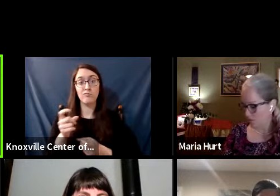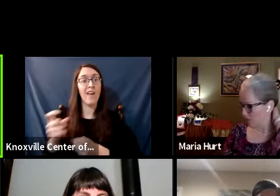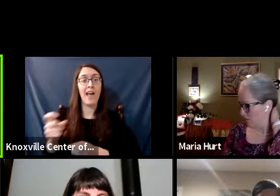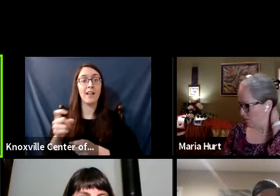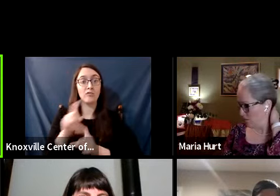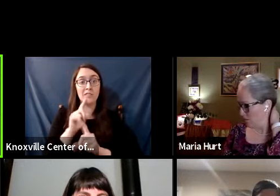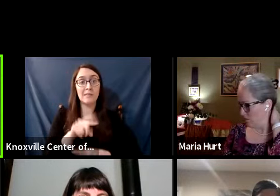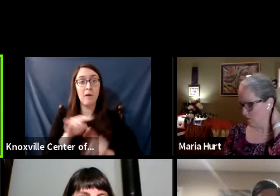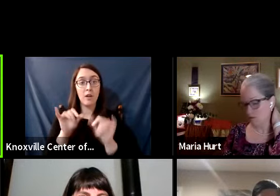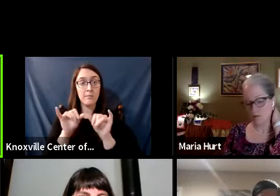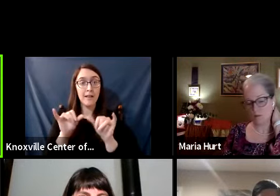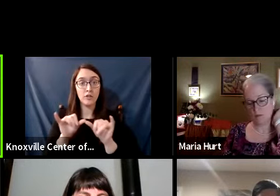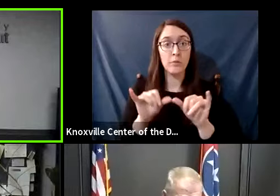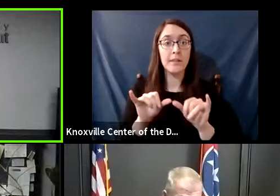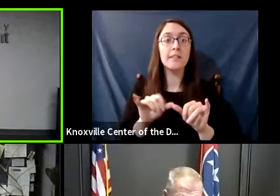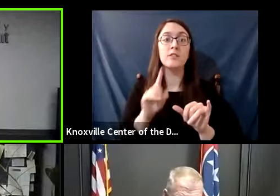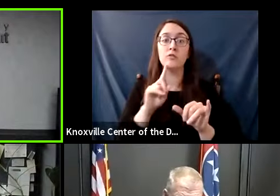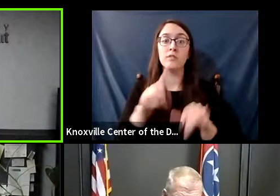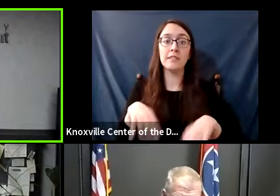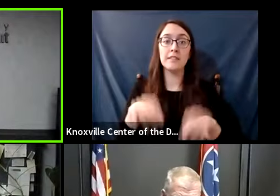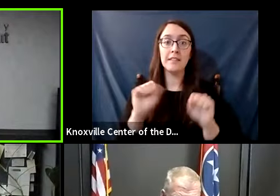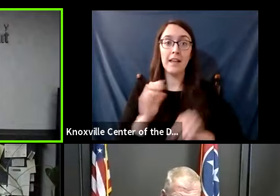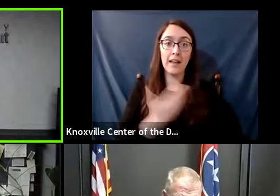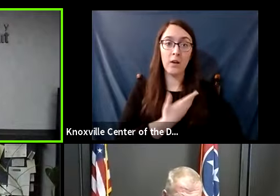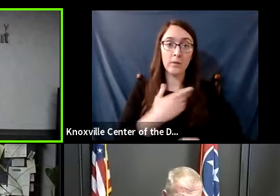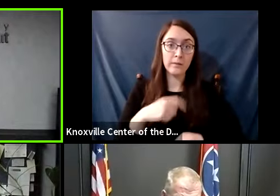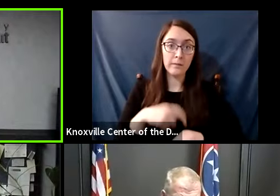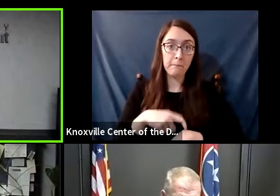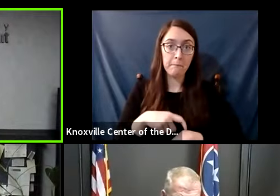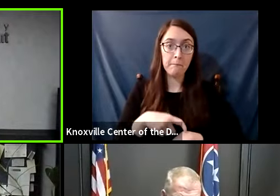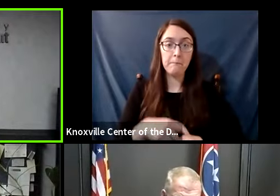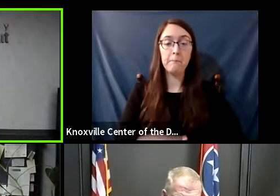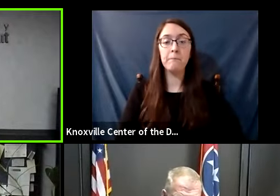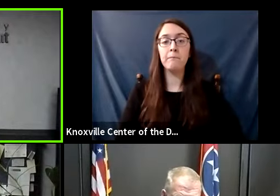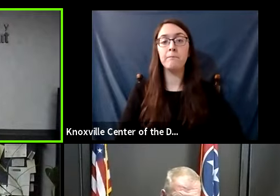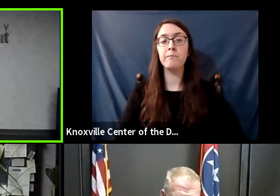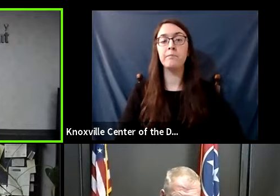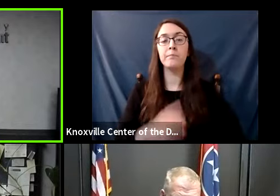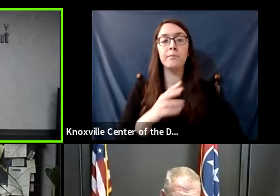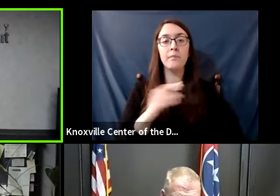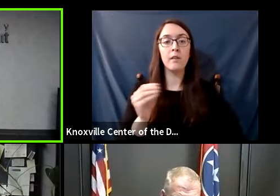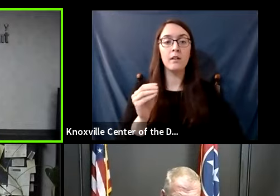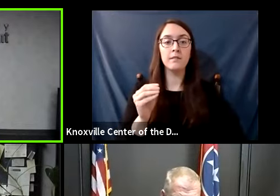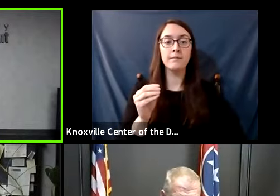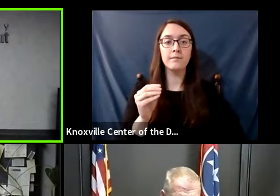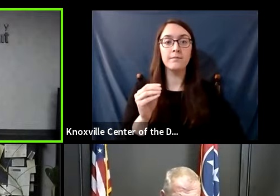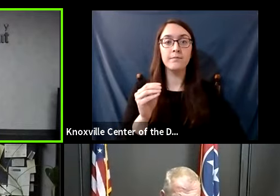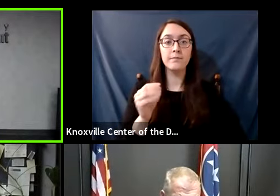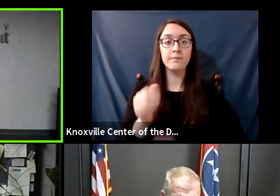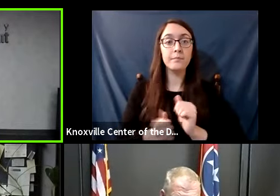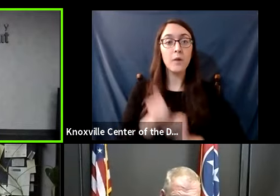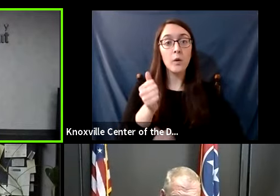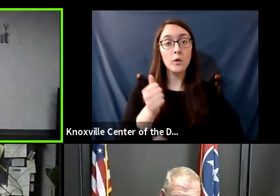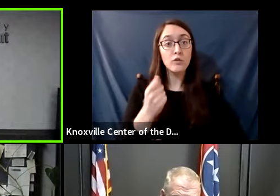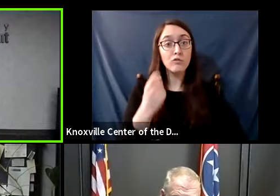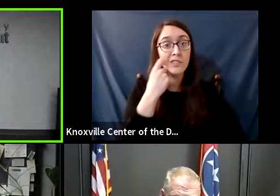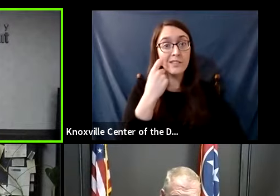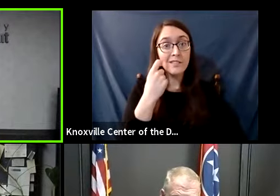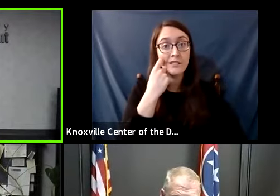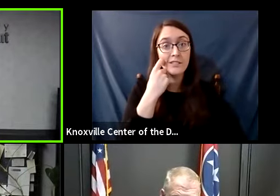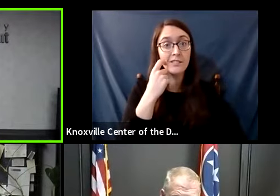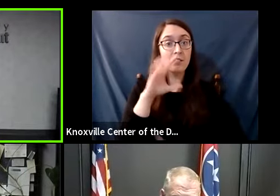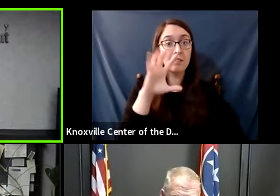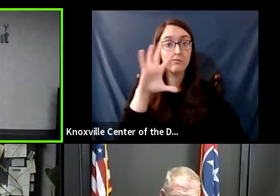we take our time in doing that. And so this most recent one was